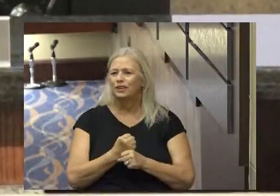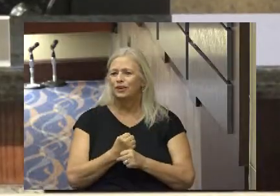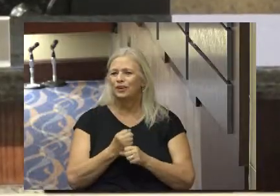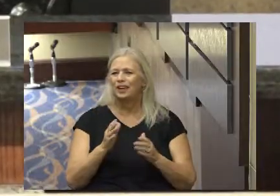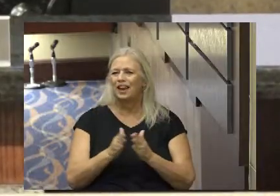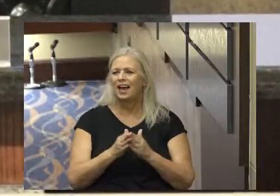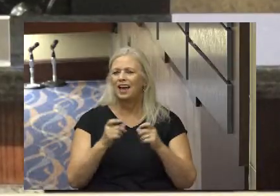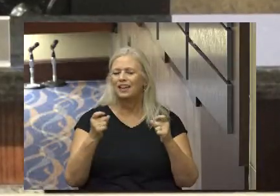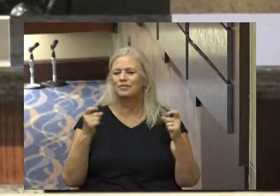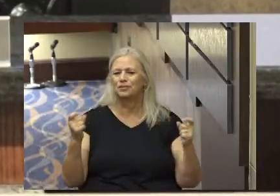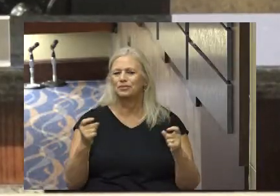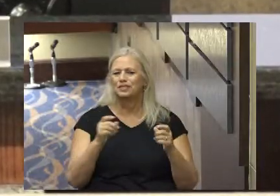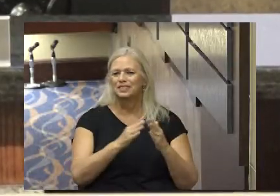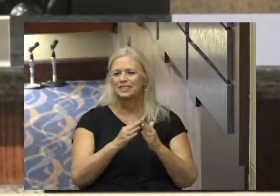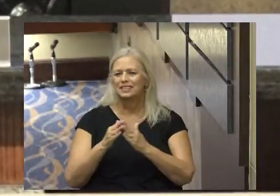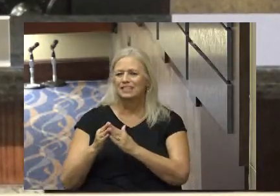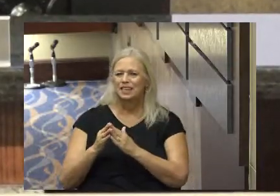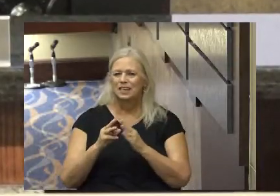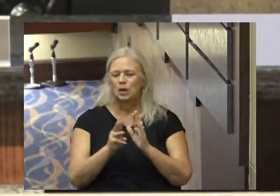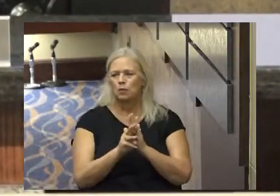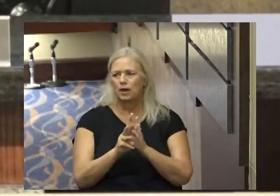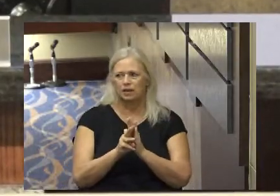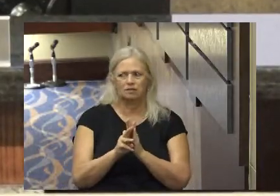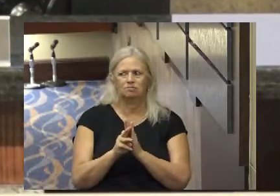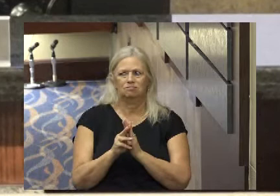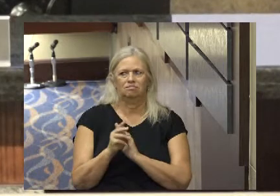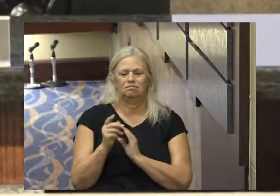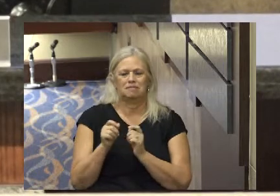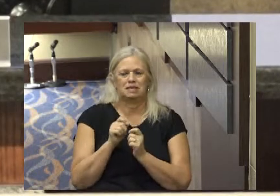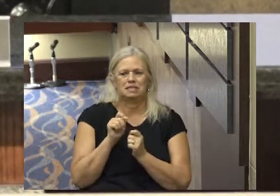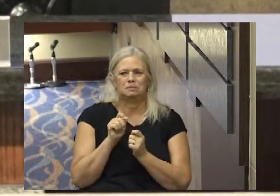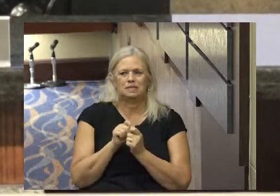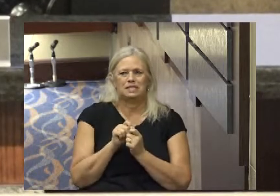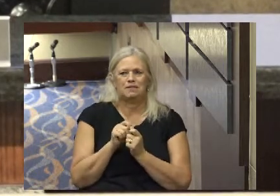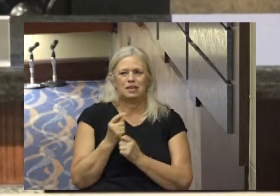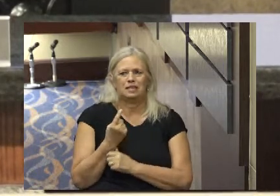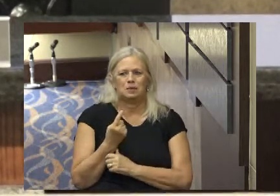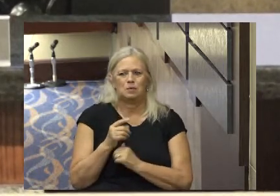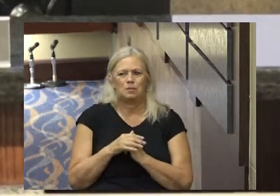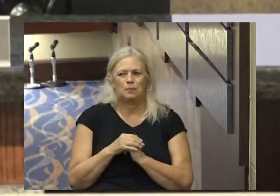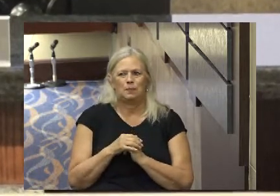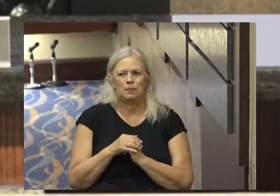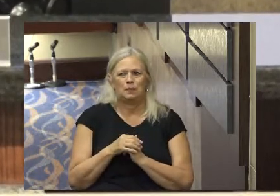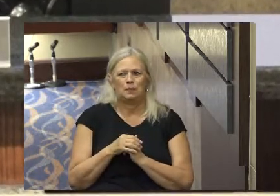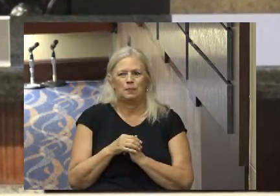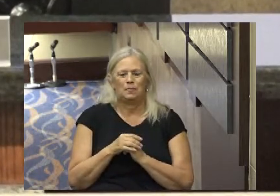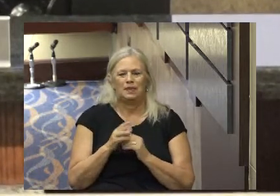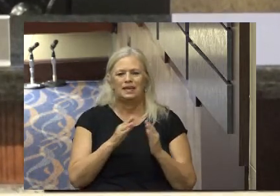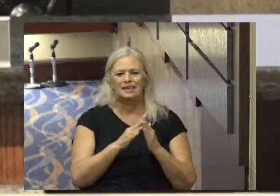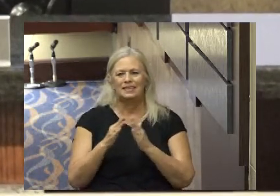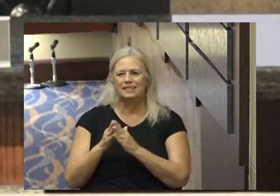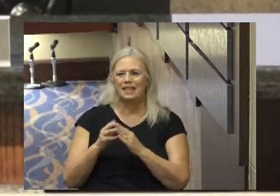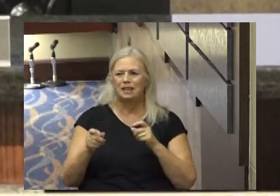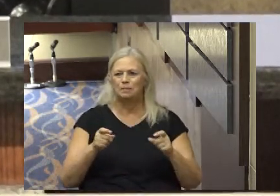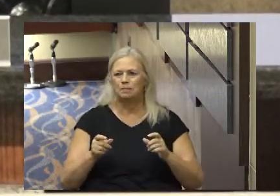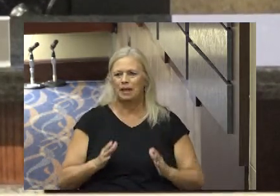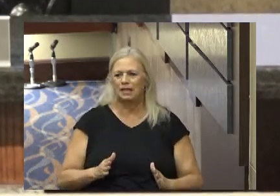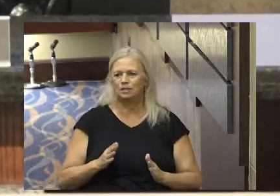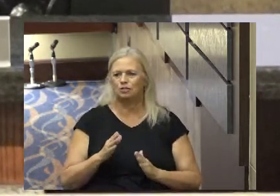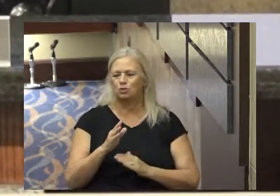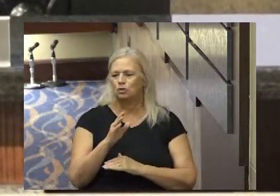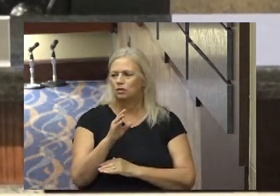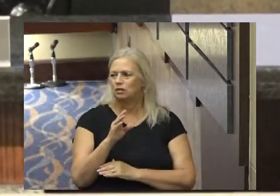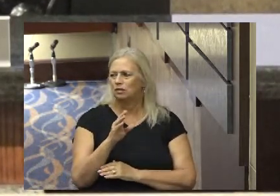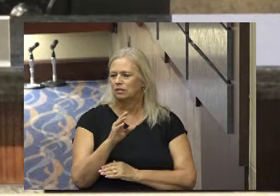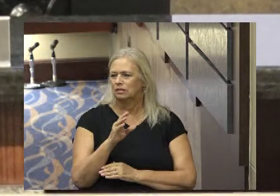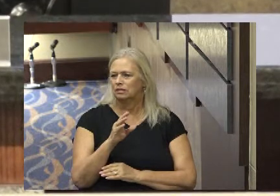at the city of Waco of a certain somebody. Their city manager, Bradley Ford, it's his 5th-year anniversary, and we just